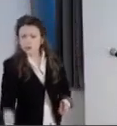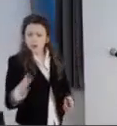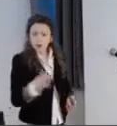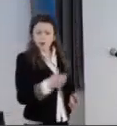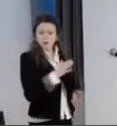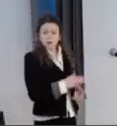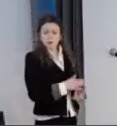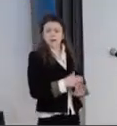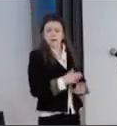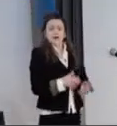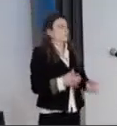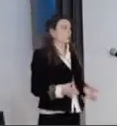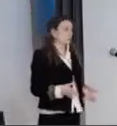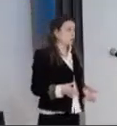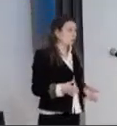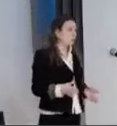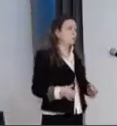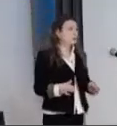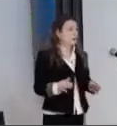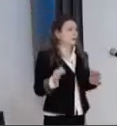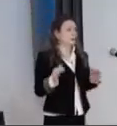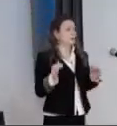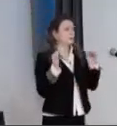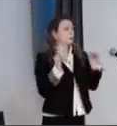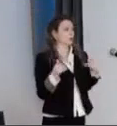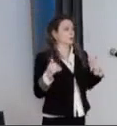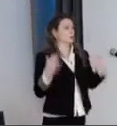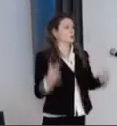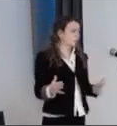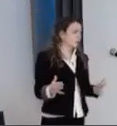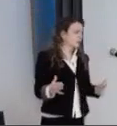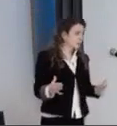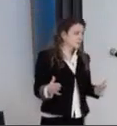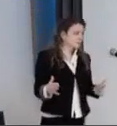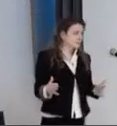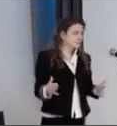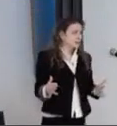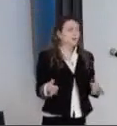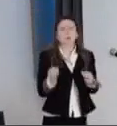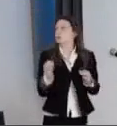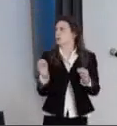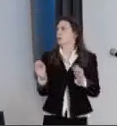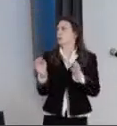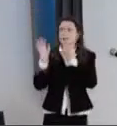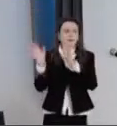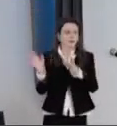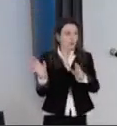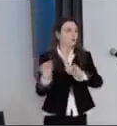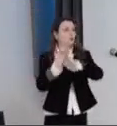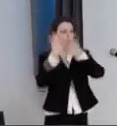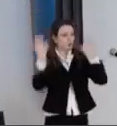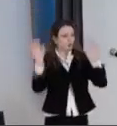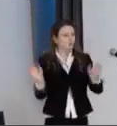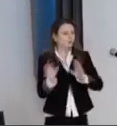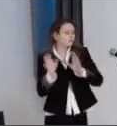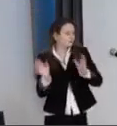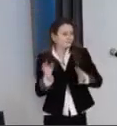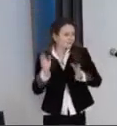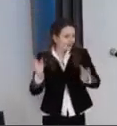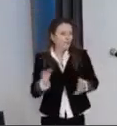Because knowing the claws to be natural will result in a greater shock, because we know it's that tissue